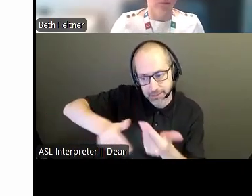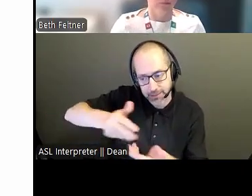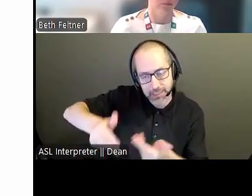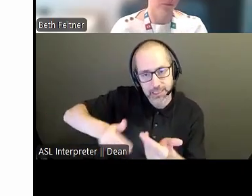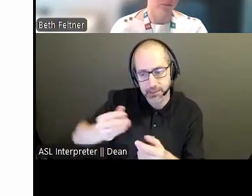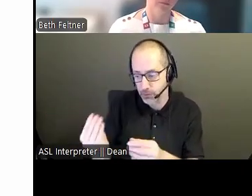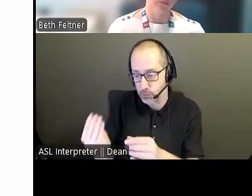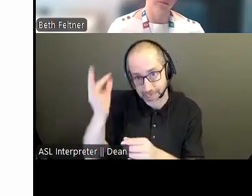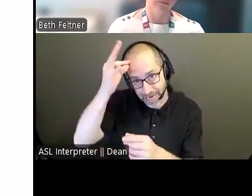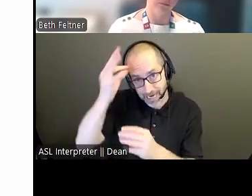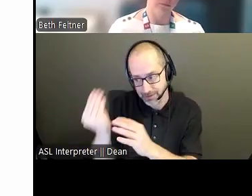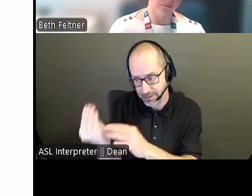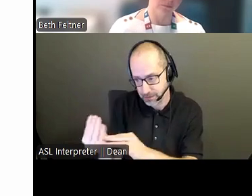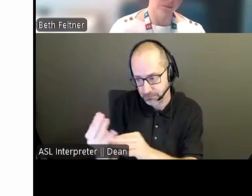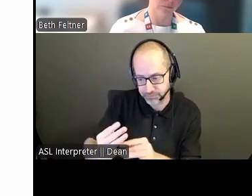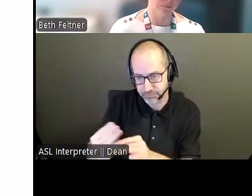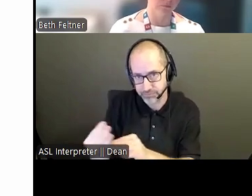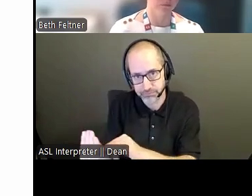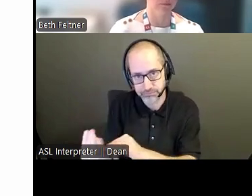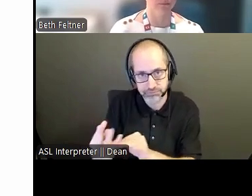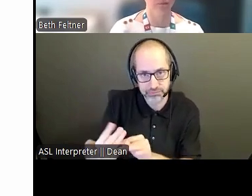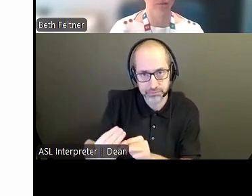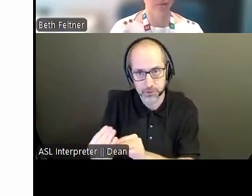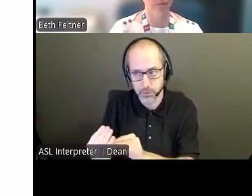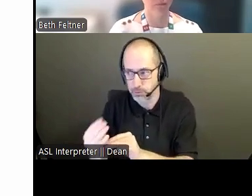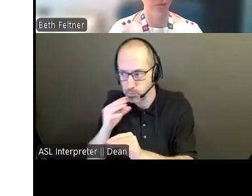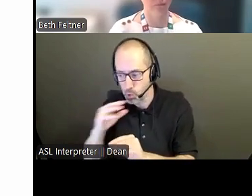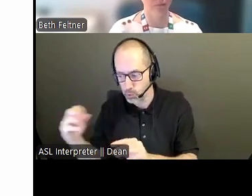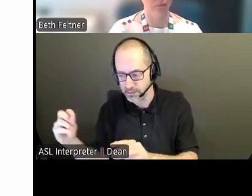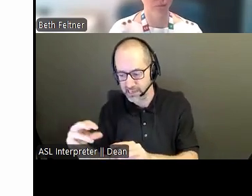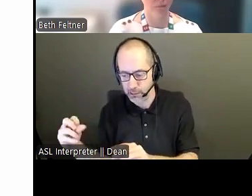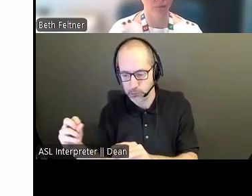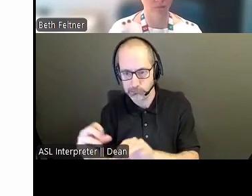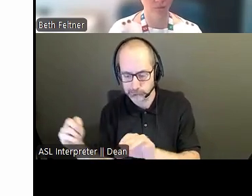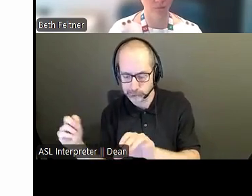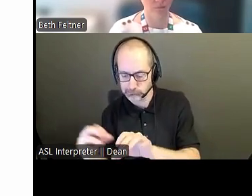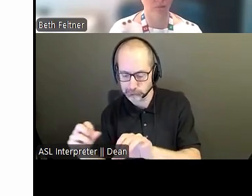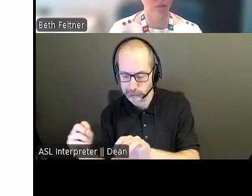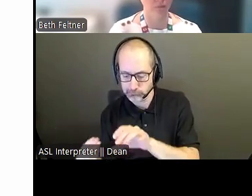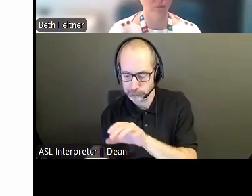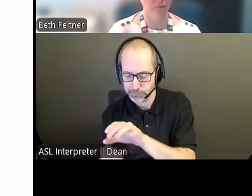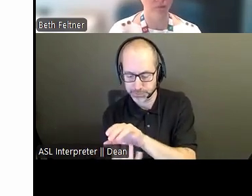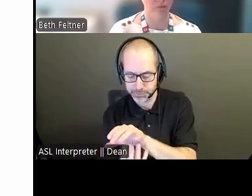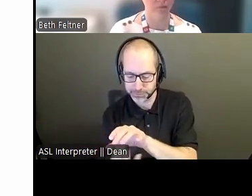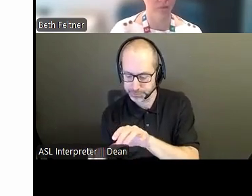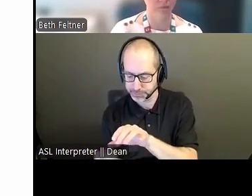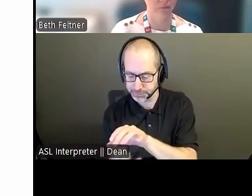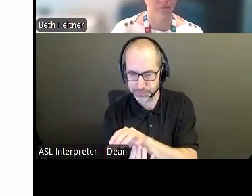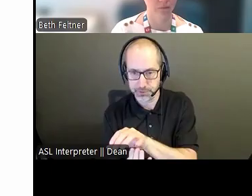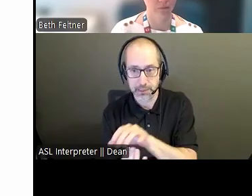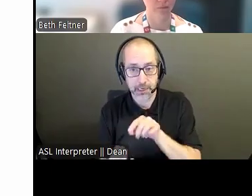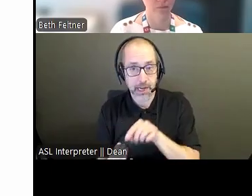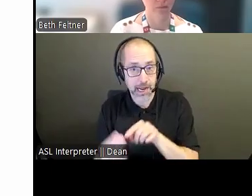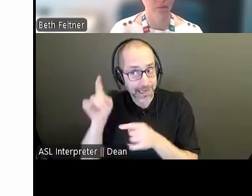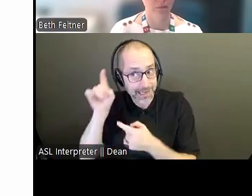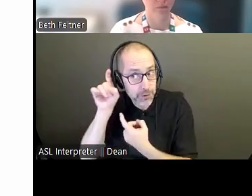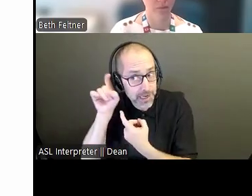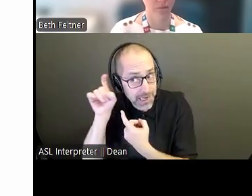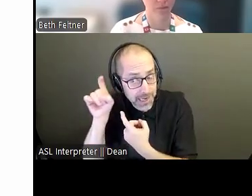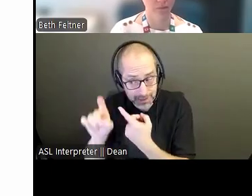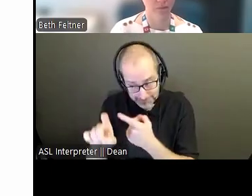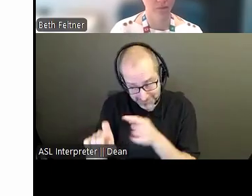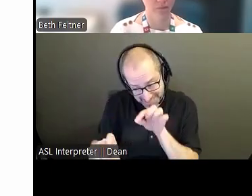cells. And most hearing aids actually have built-in sound generators that you can